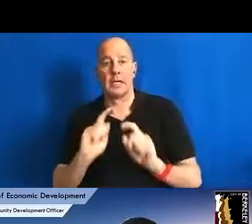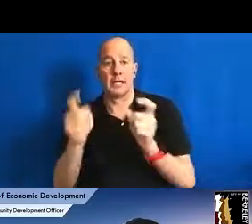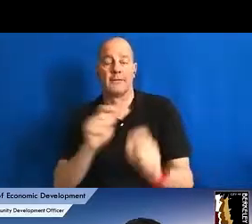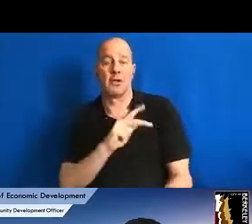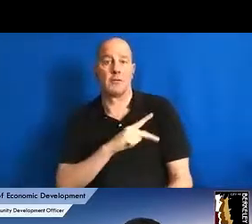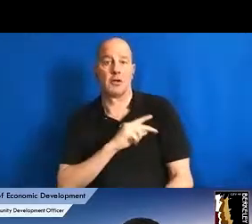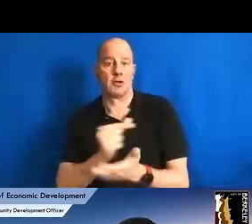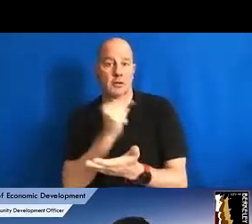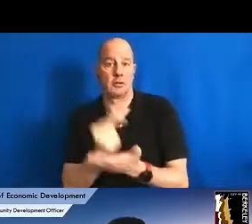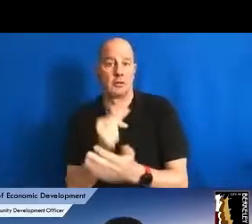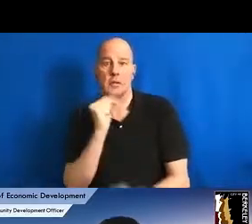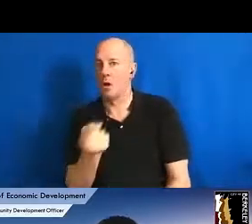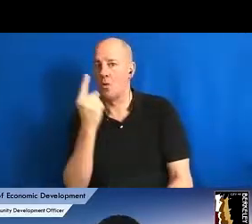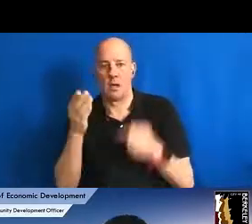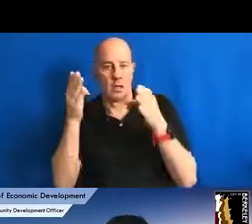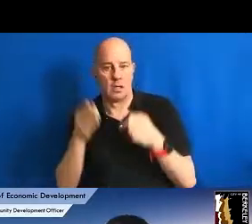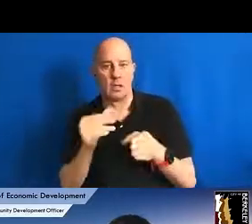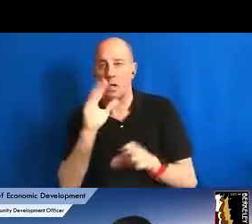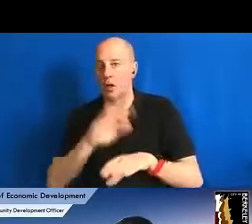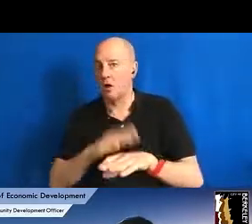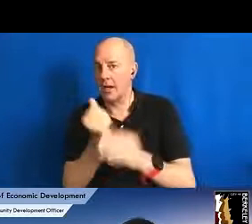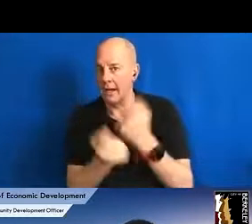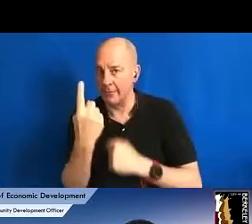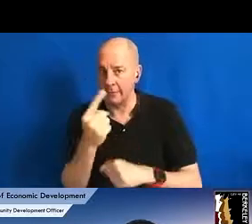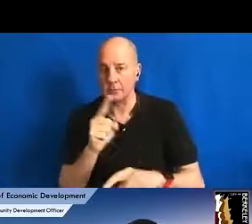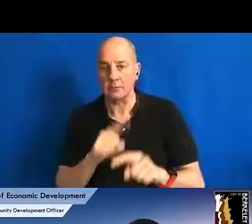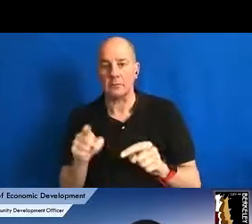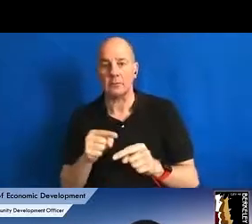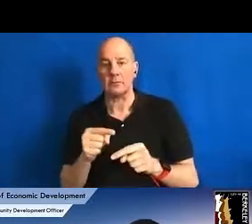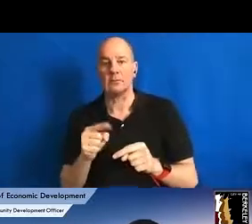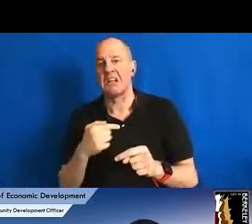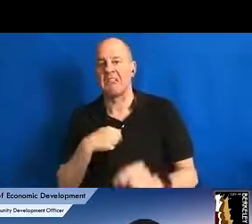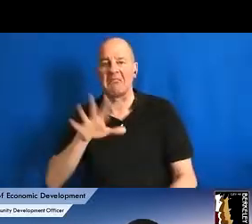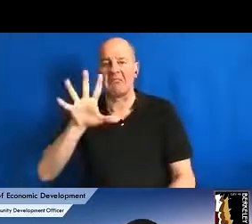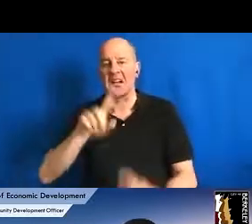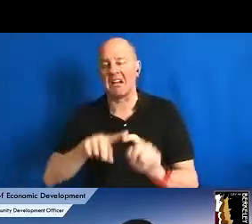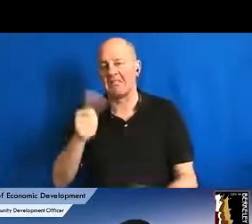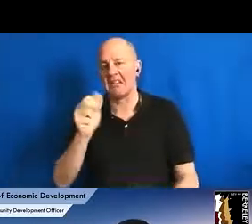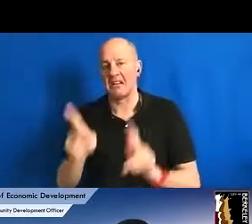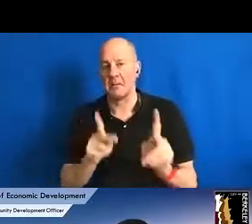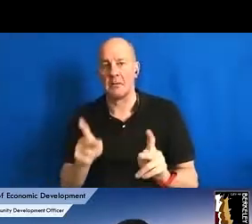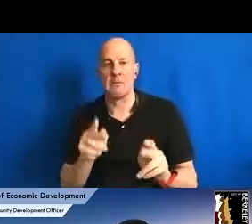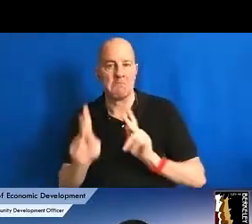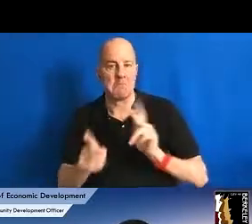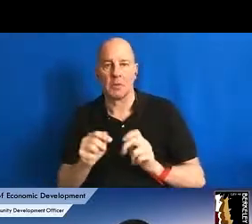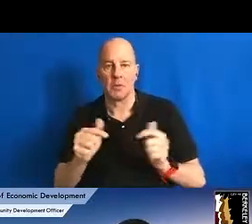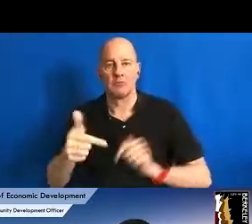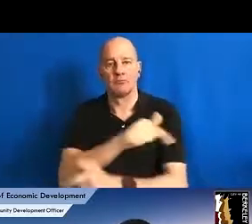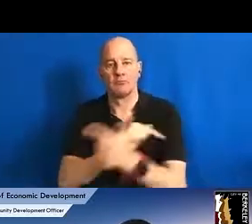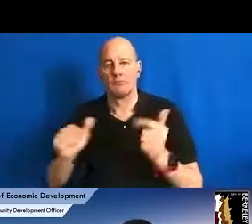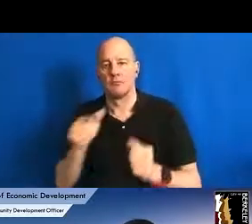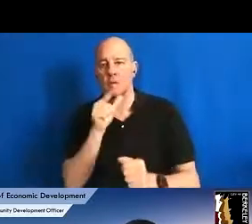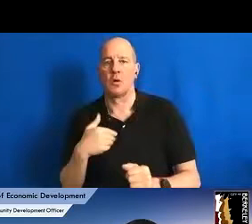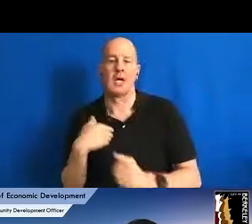person, and it's not on everybody, but there can be a selection of 5 or 10 individuals, and people can rotate in and out of that if